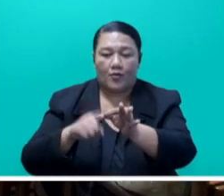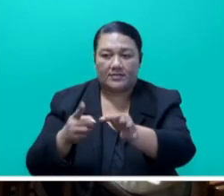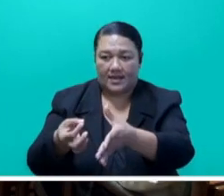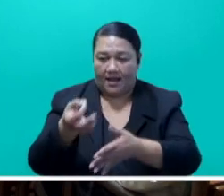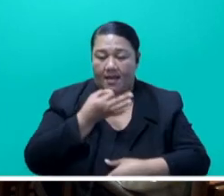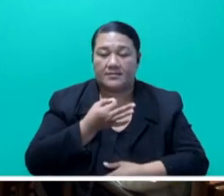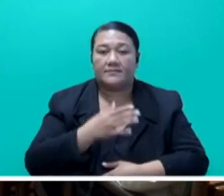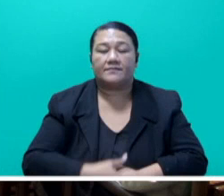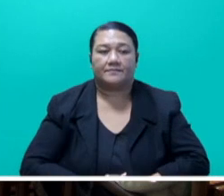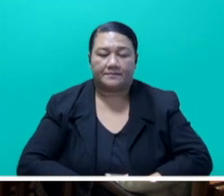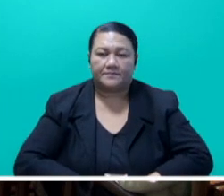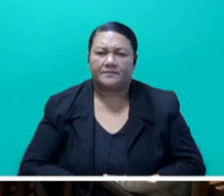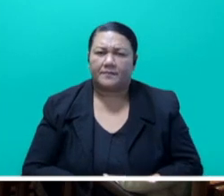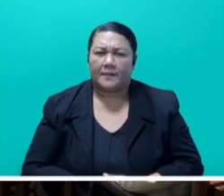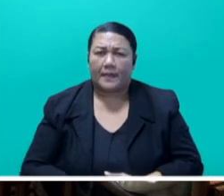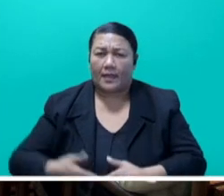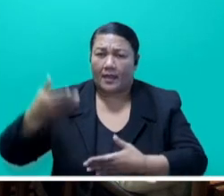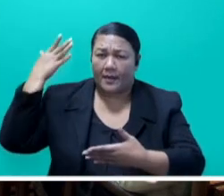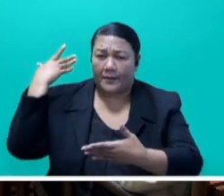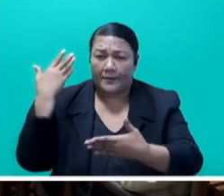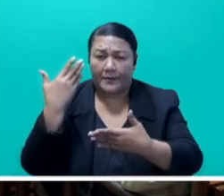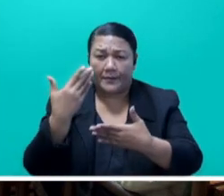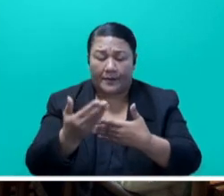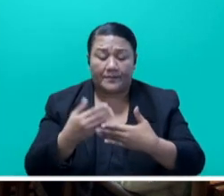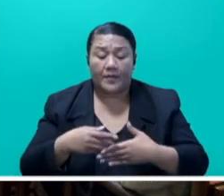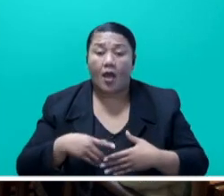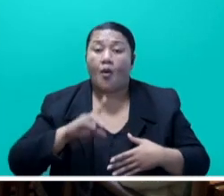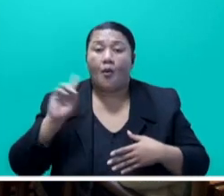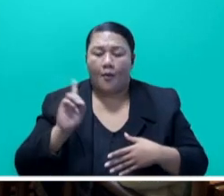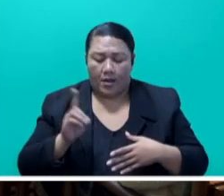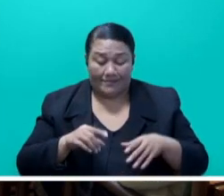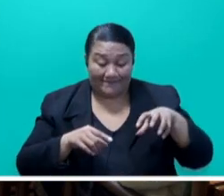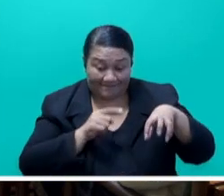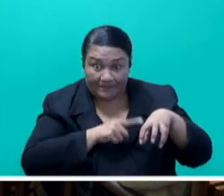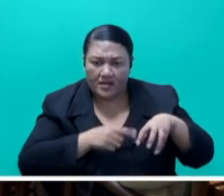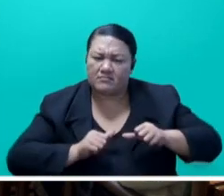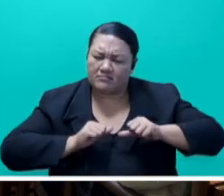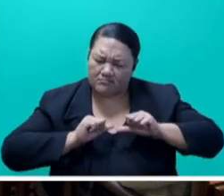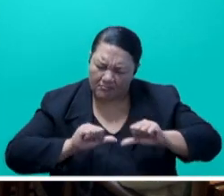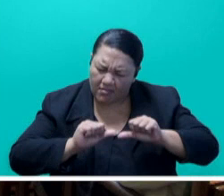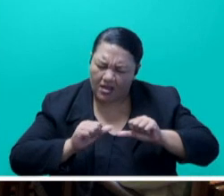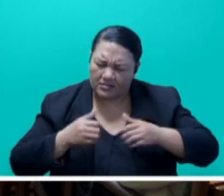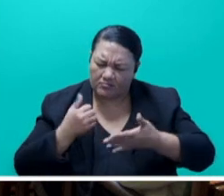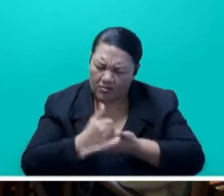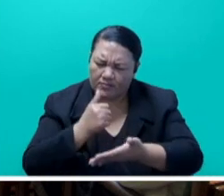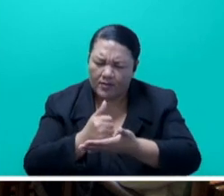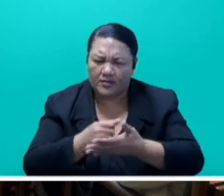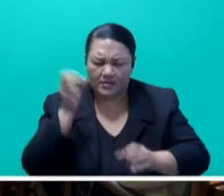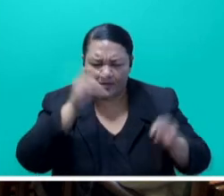Fiji has a long history of supporting UN peacekeeping missions, stretching back to our first contribution